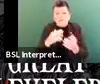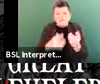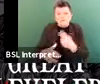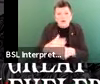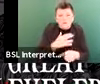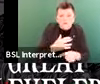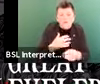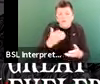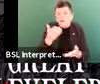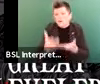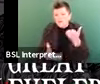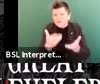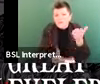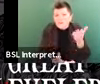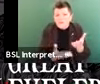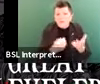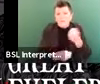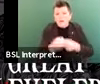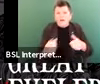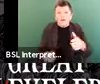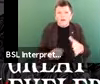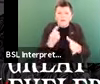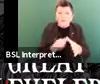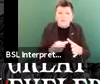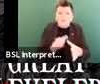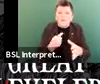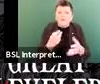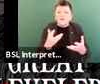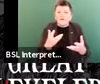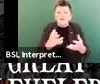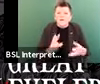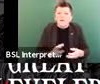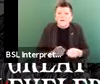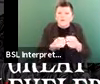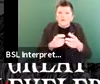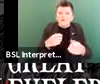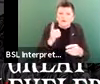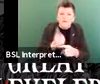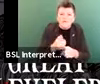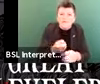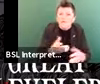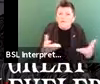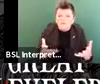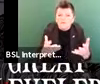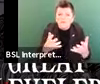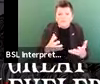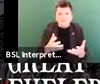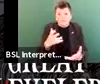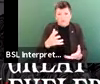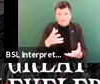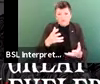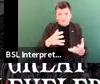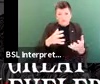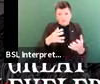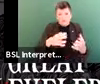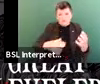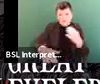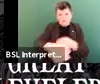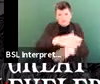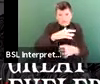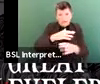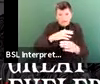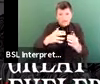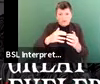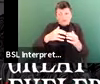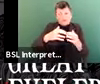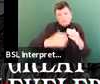of automatically accumulative threat for the stability of civilizations.